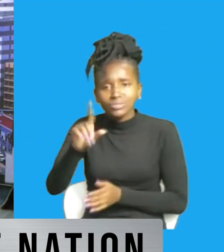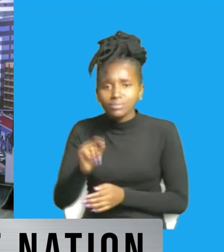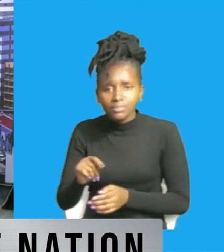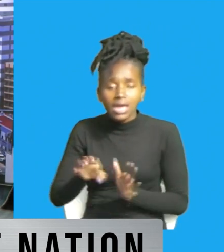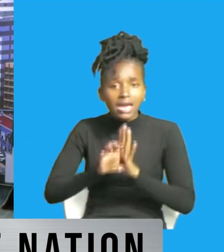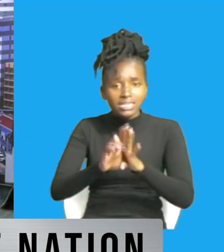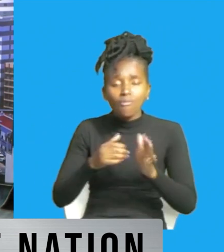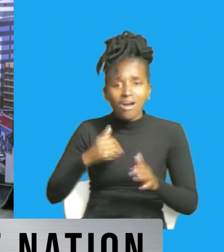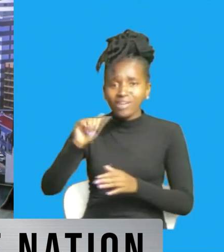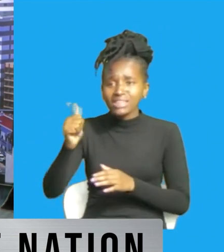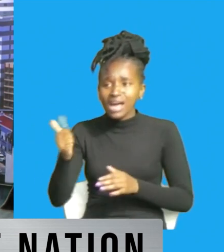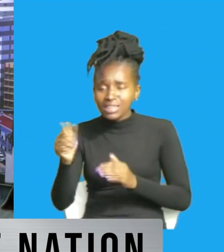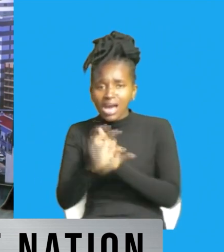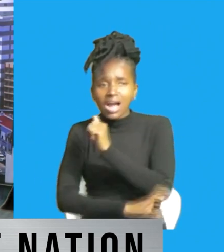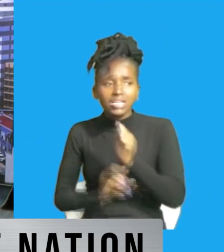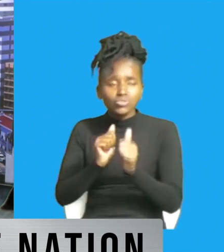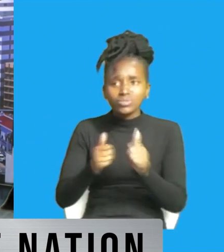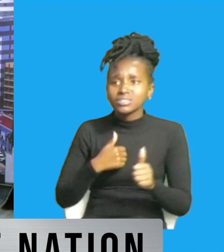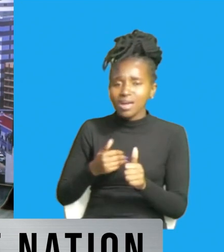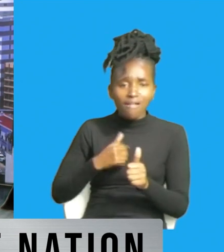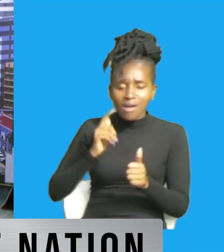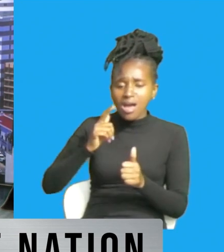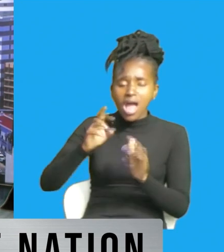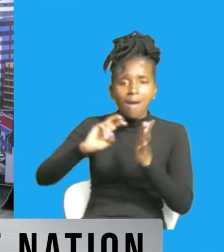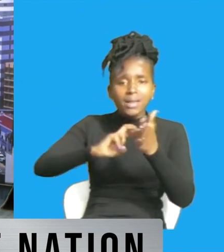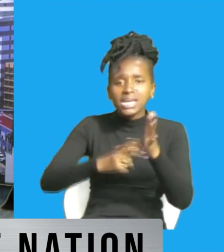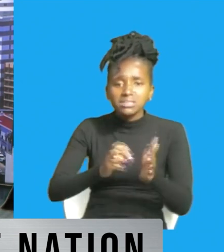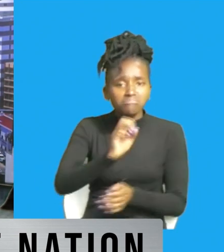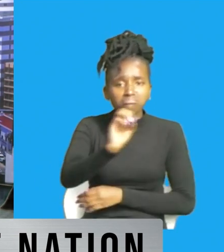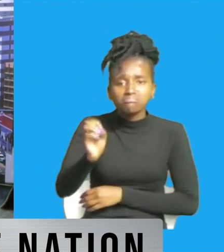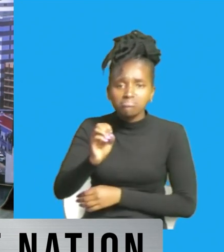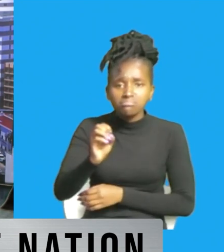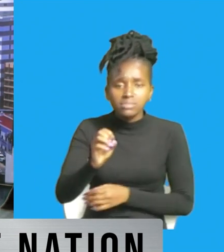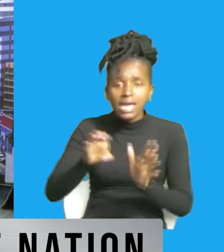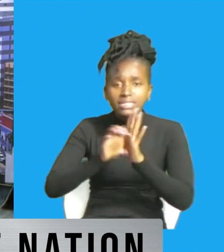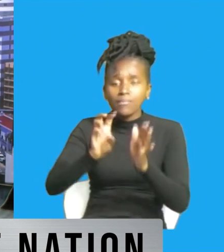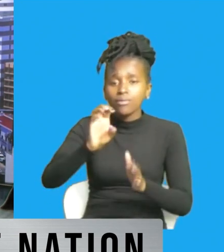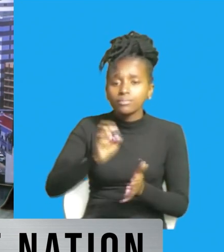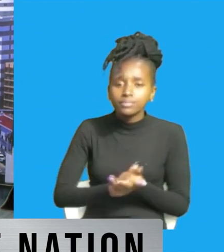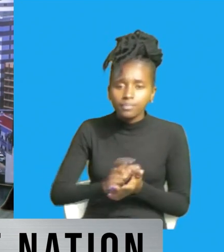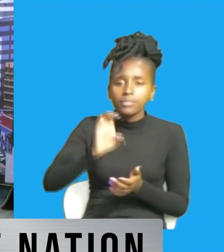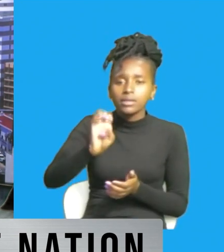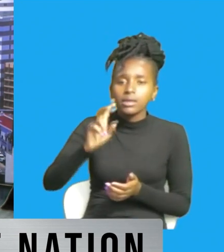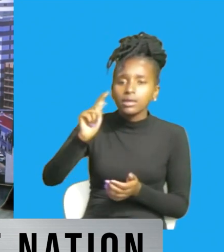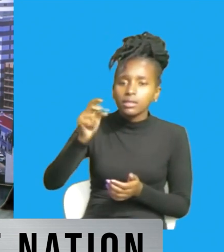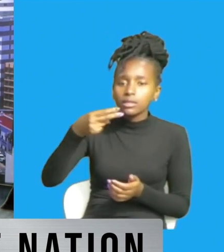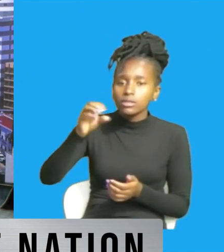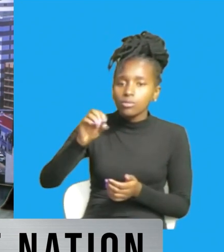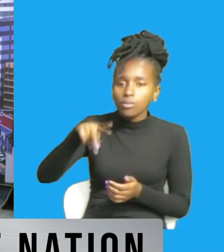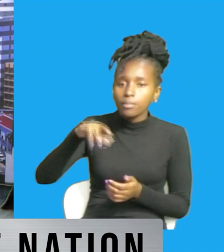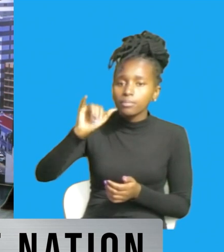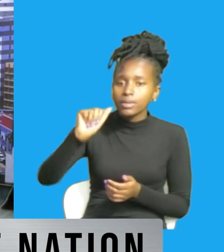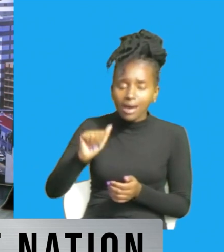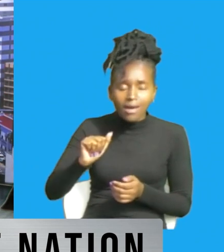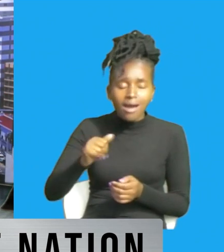ya petroli si mingi. Kwa nini sisi ushuru ya petroli inaongeza bei ya petroli na 100 shilingi 100?